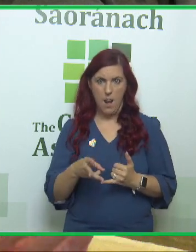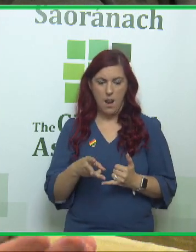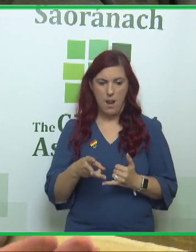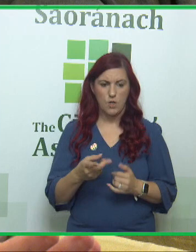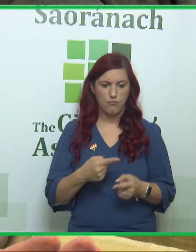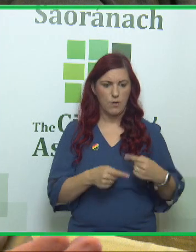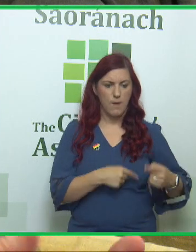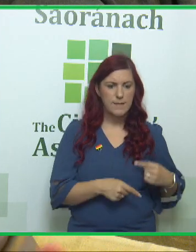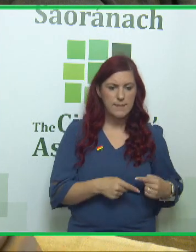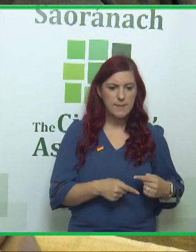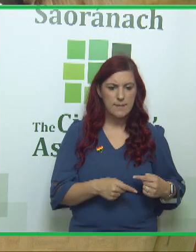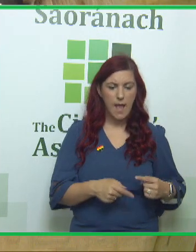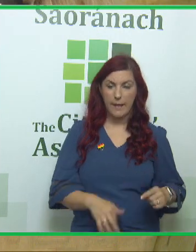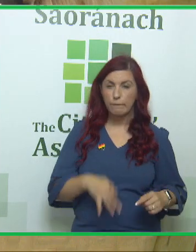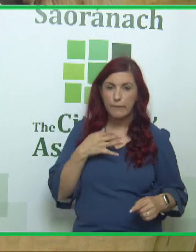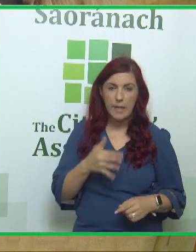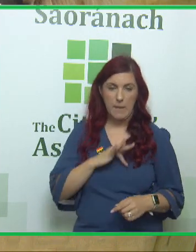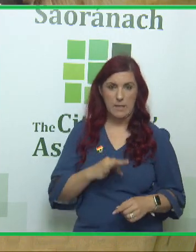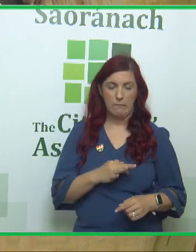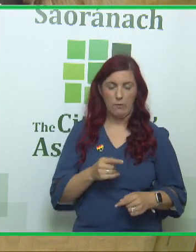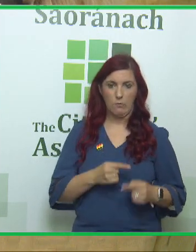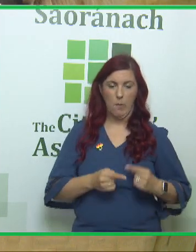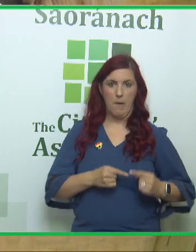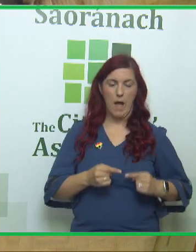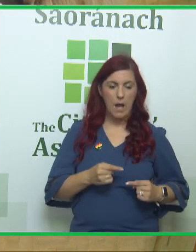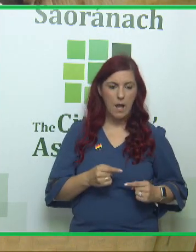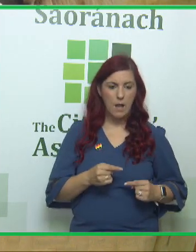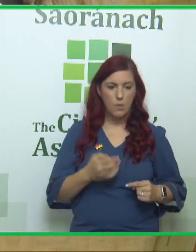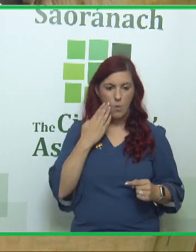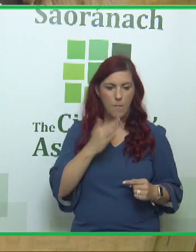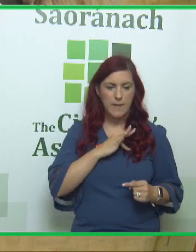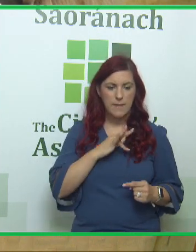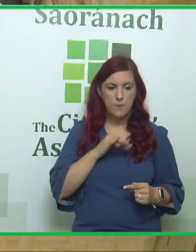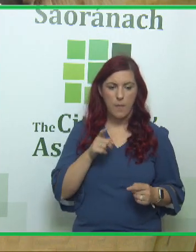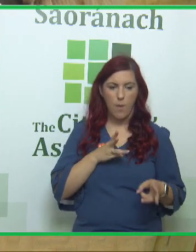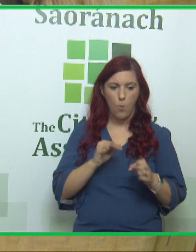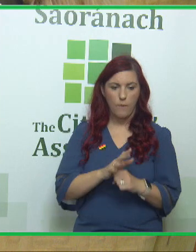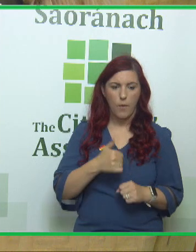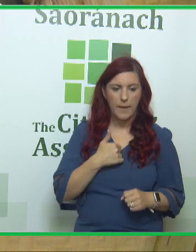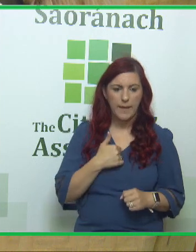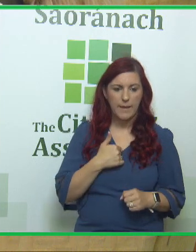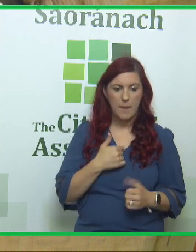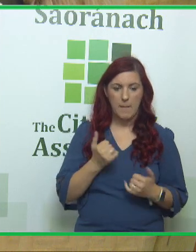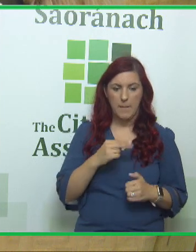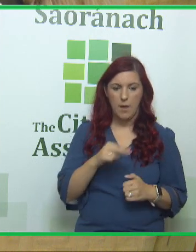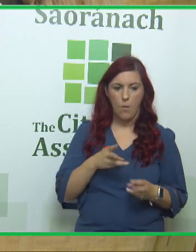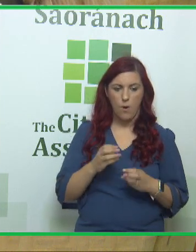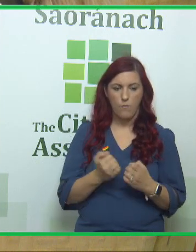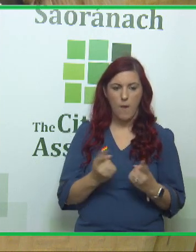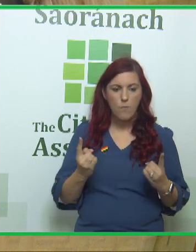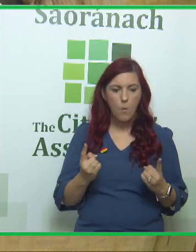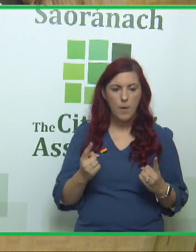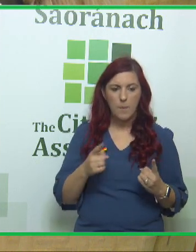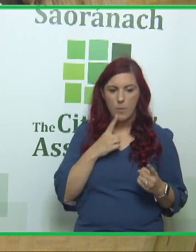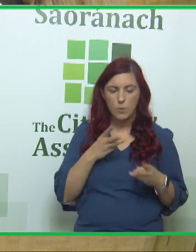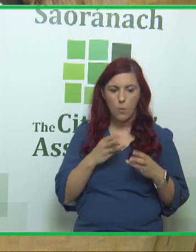My thinking goes off tilt. My emotions might go off tilt. So that works for me. It might not work for everyone.